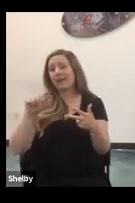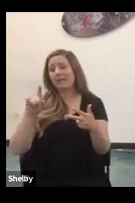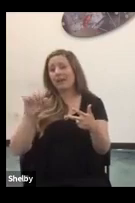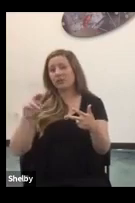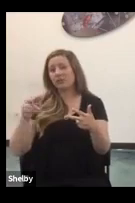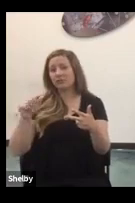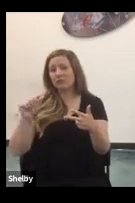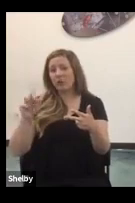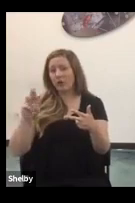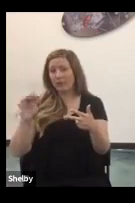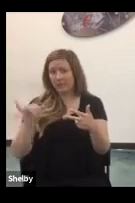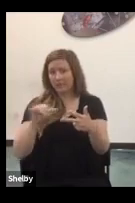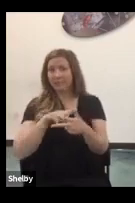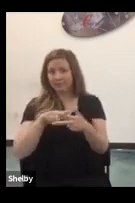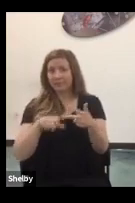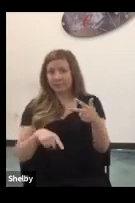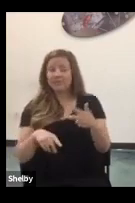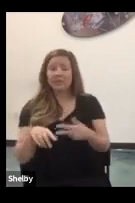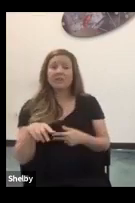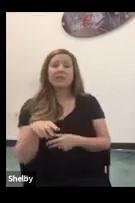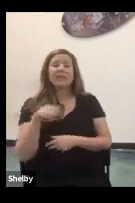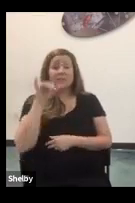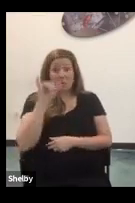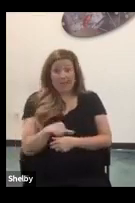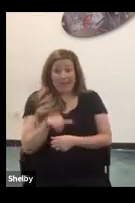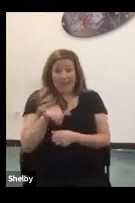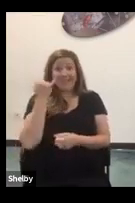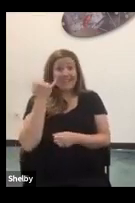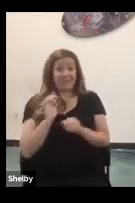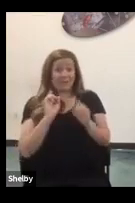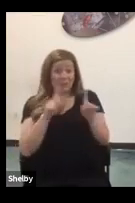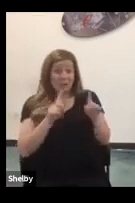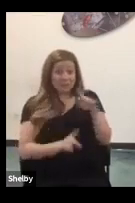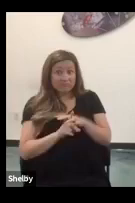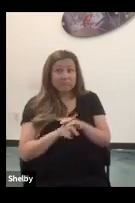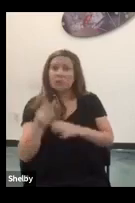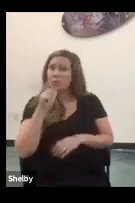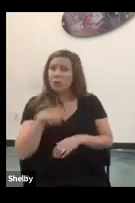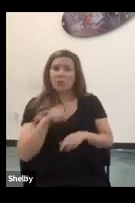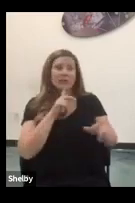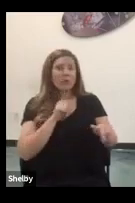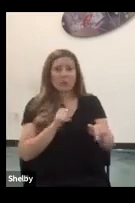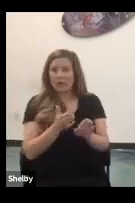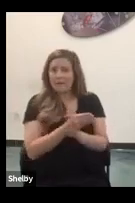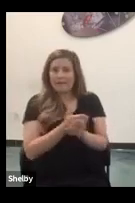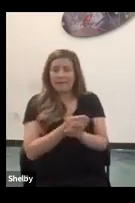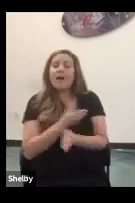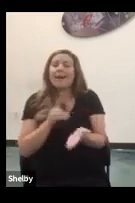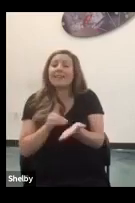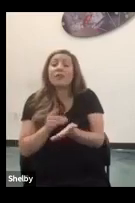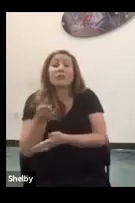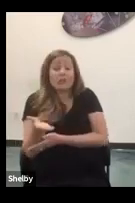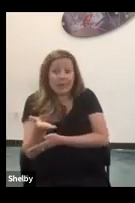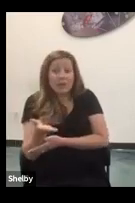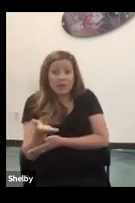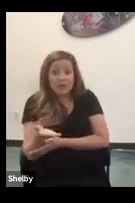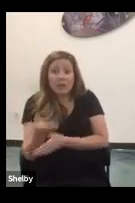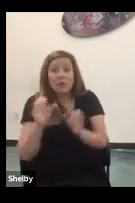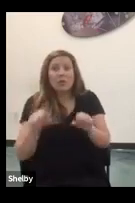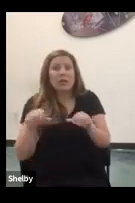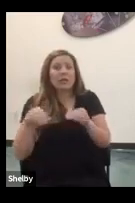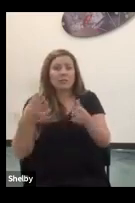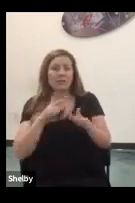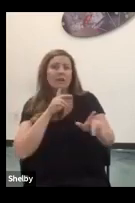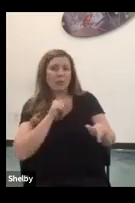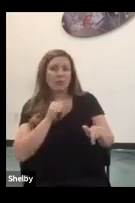so that is a site that you do not have to have an order ahead of time. There'll be a provider there who could provide that order, or there'll be a standing